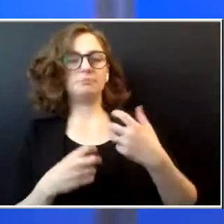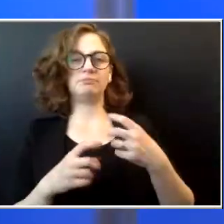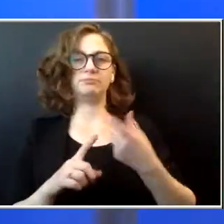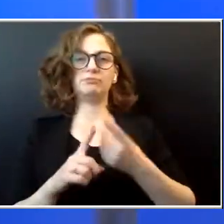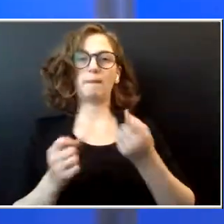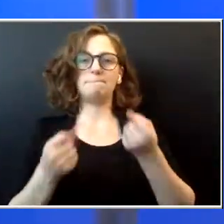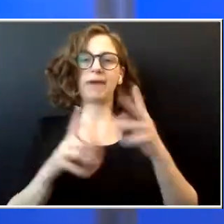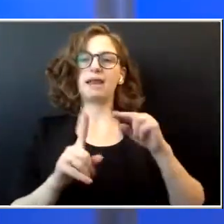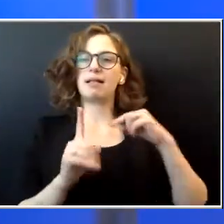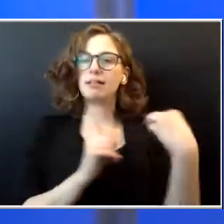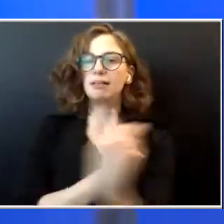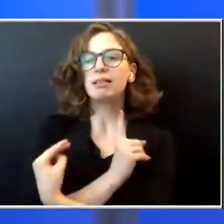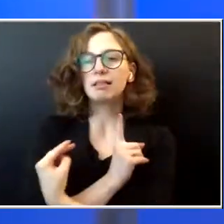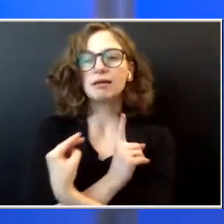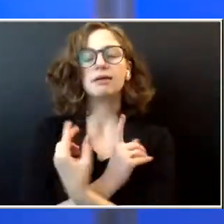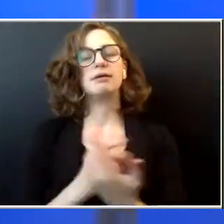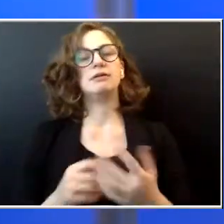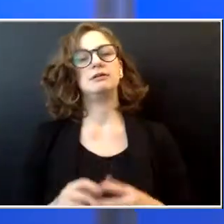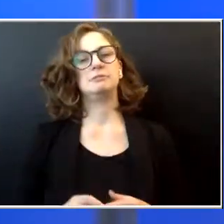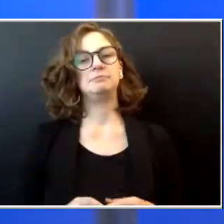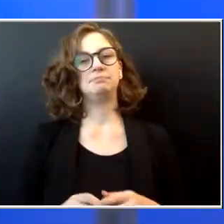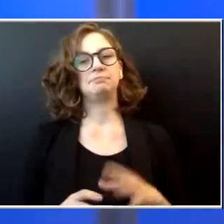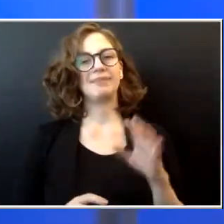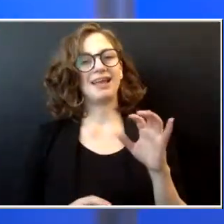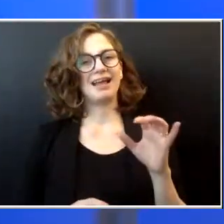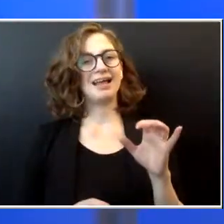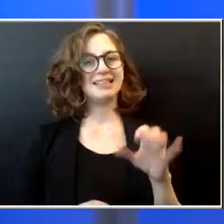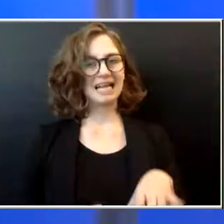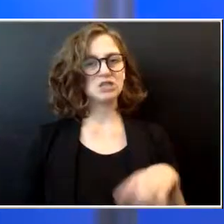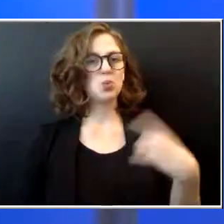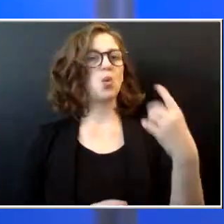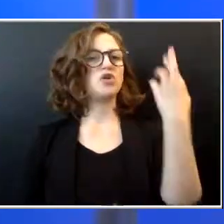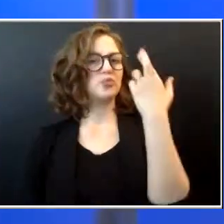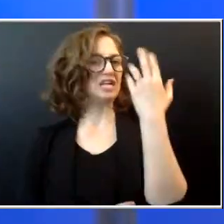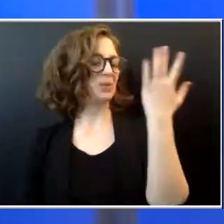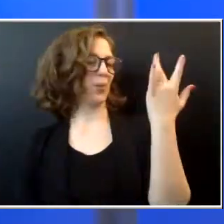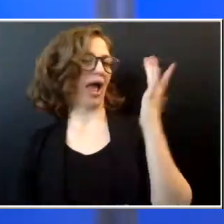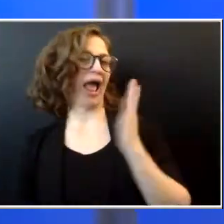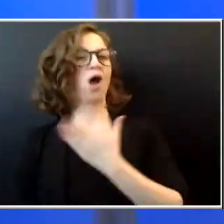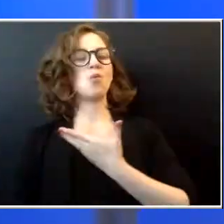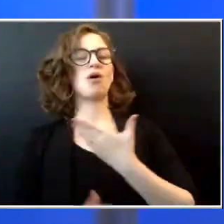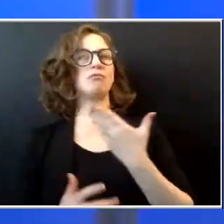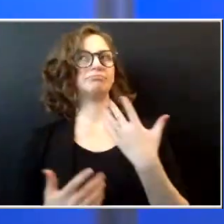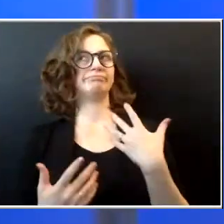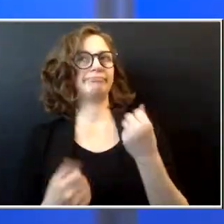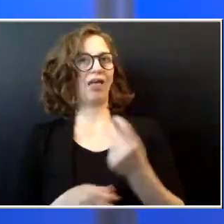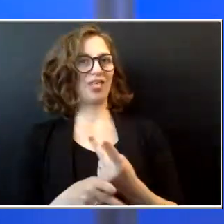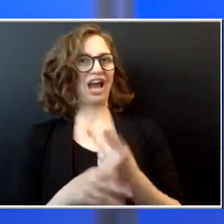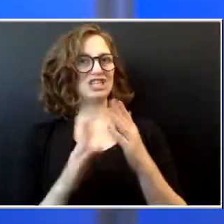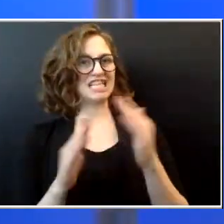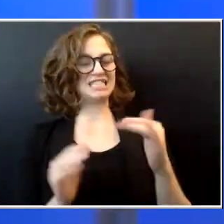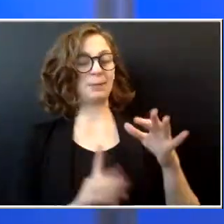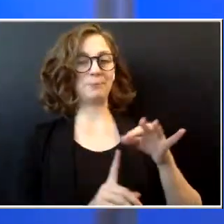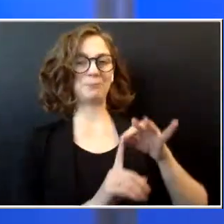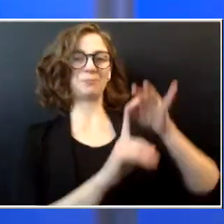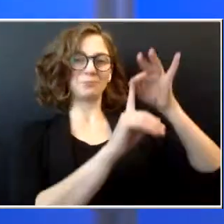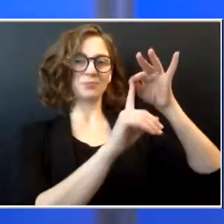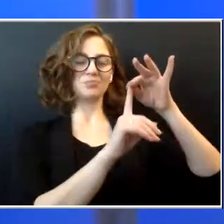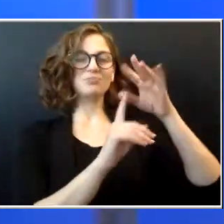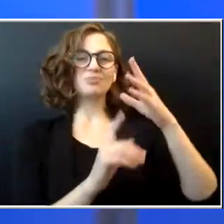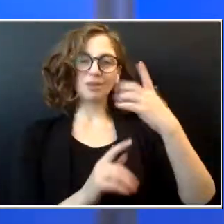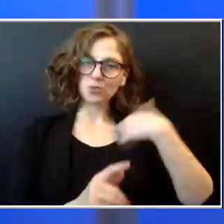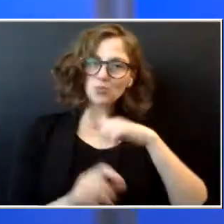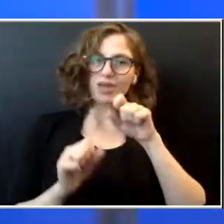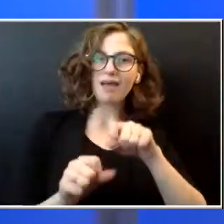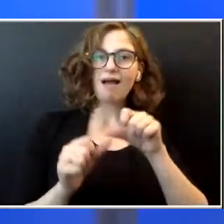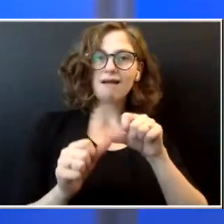that kind of sets our system, our healthcare system apart, because not only are we able to kind of continue with